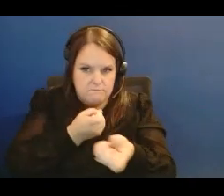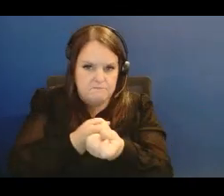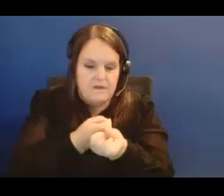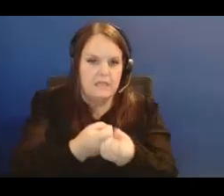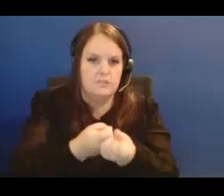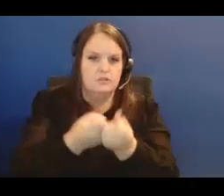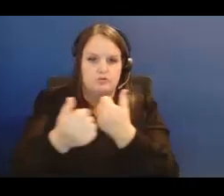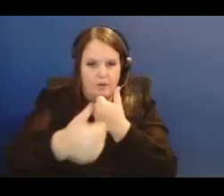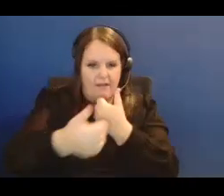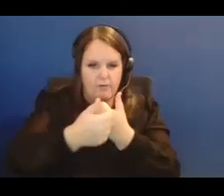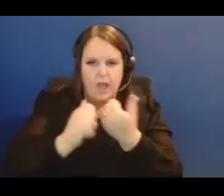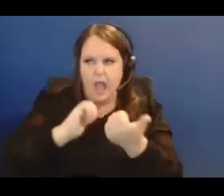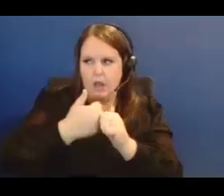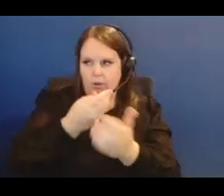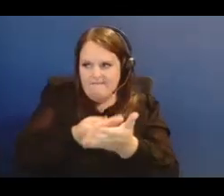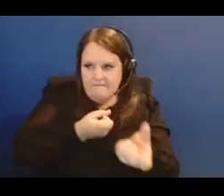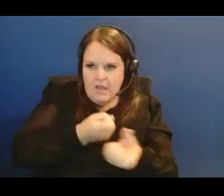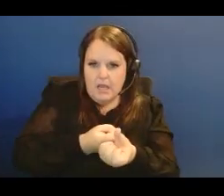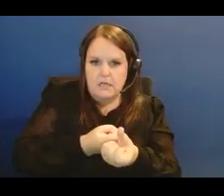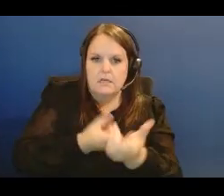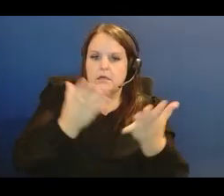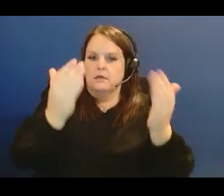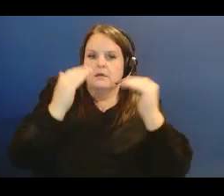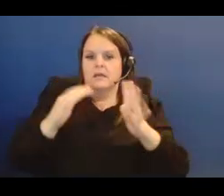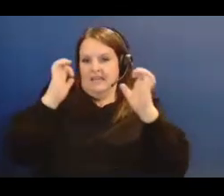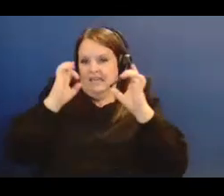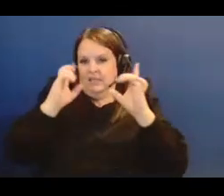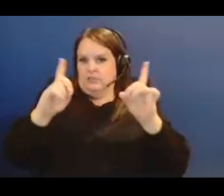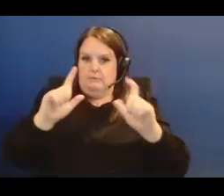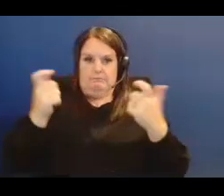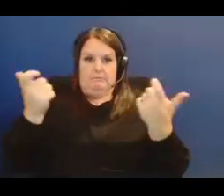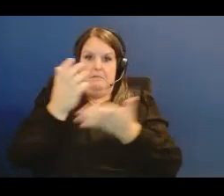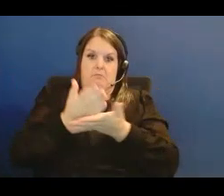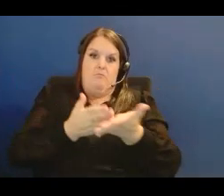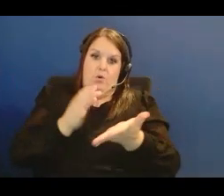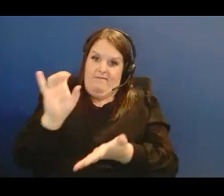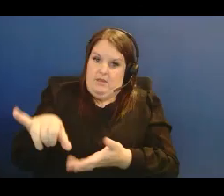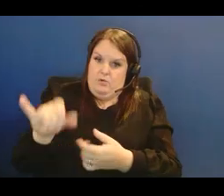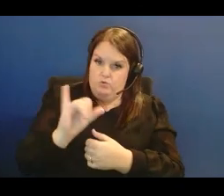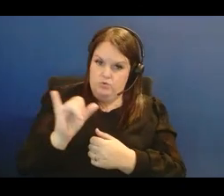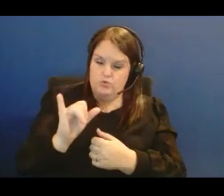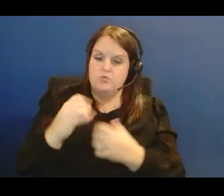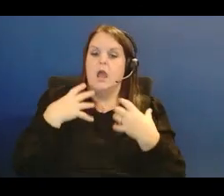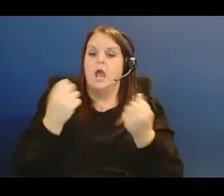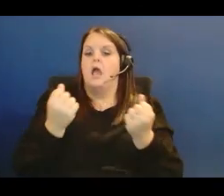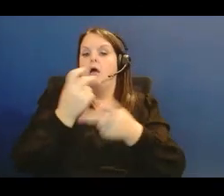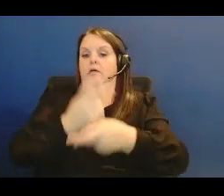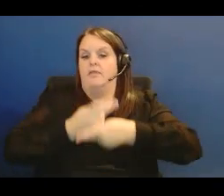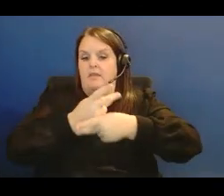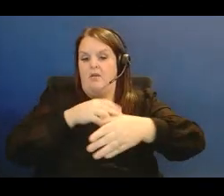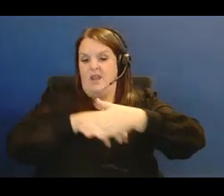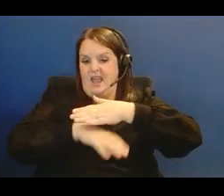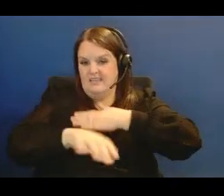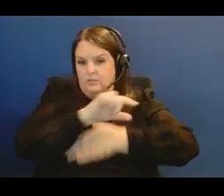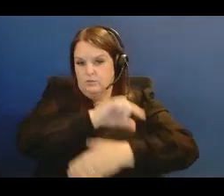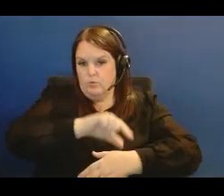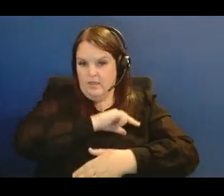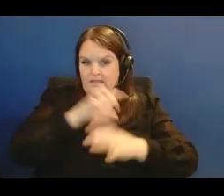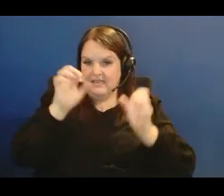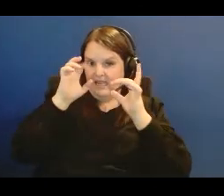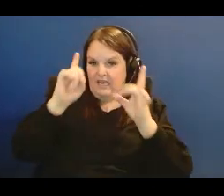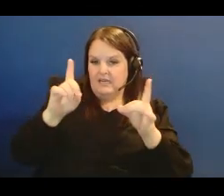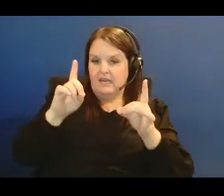how we move around? Education is a big component of that as well. Healthcare access and quality, education, and social and